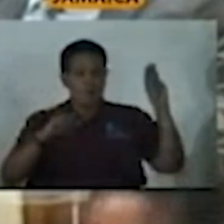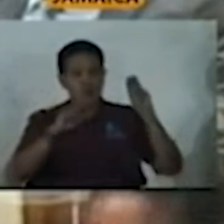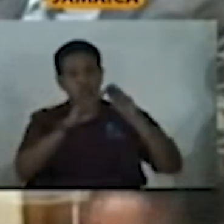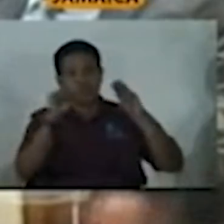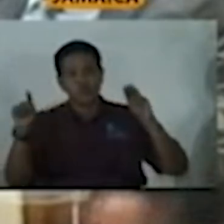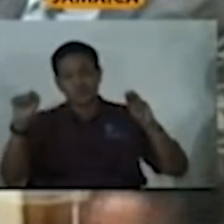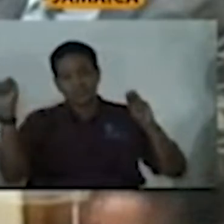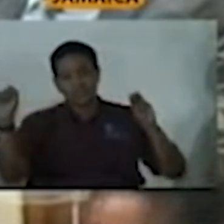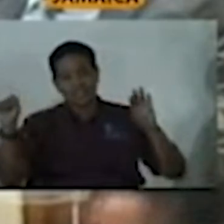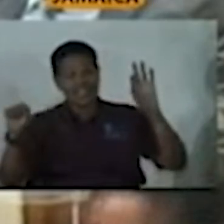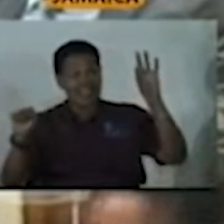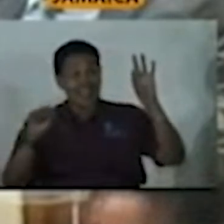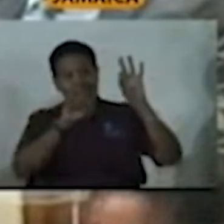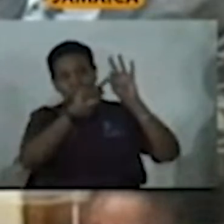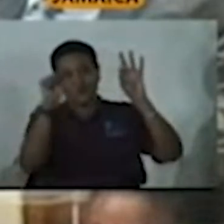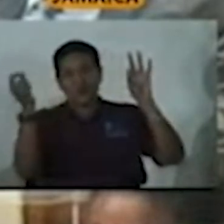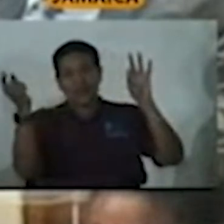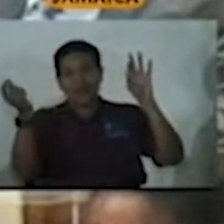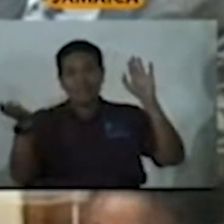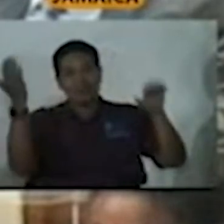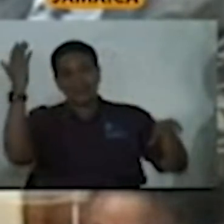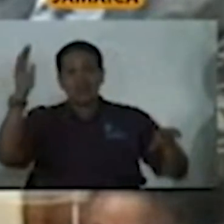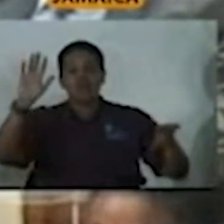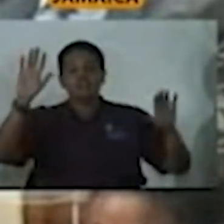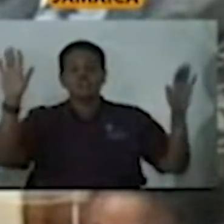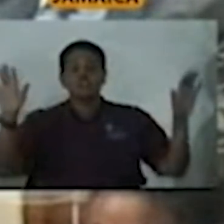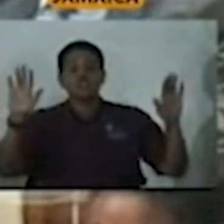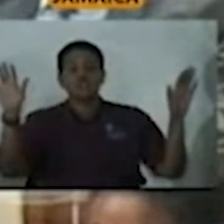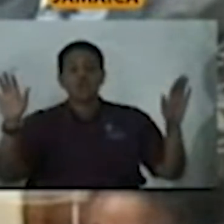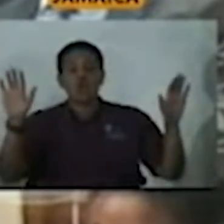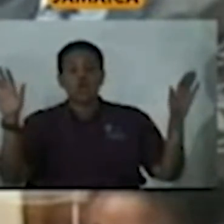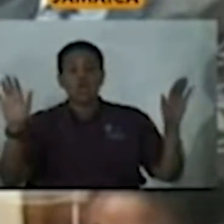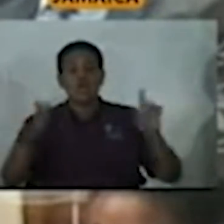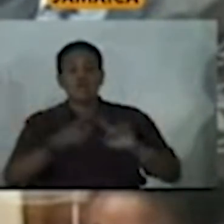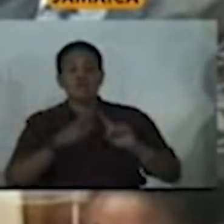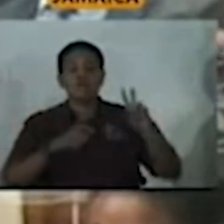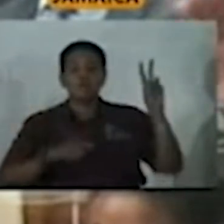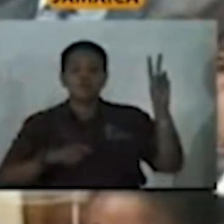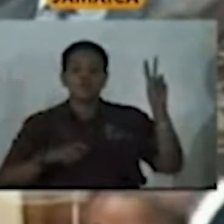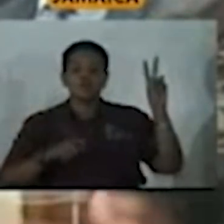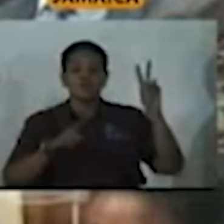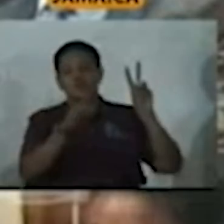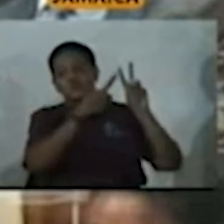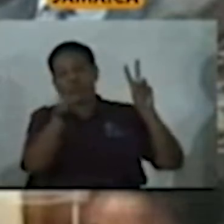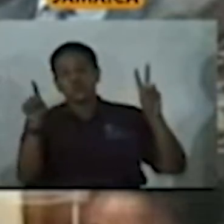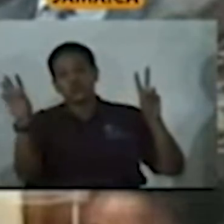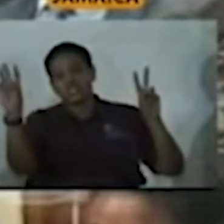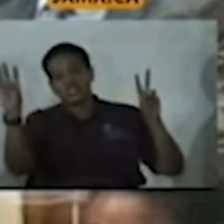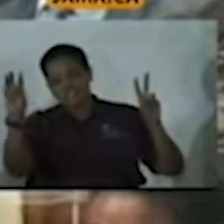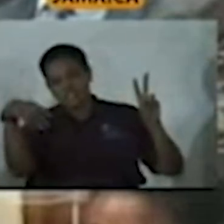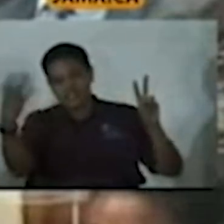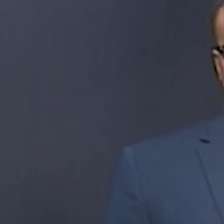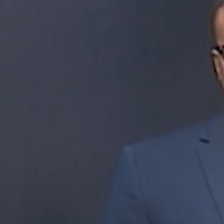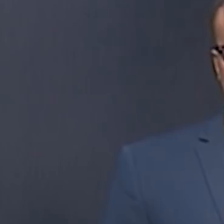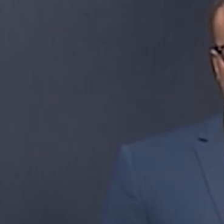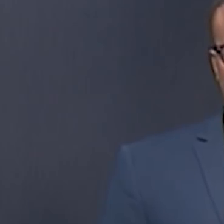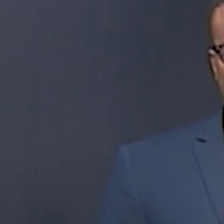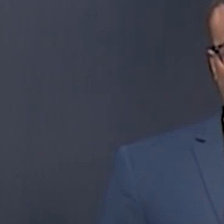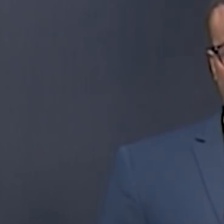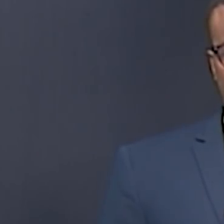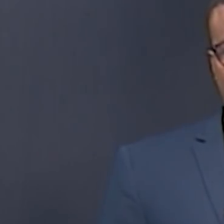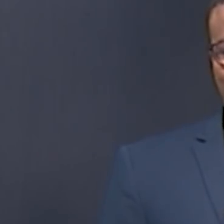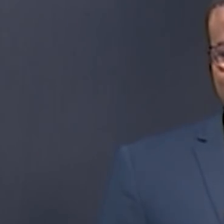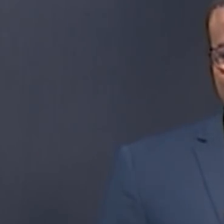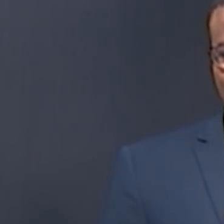to Saturday. And on Sundays, we move from, what is it now, 2 to 6.